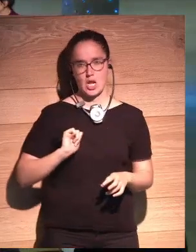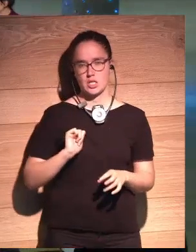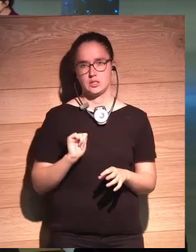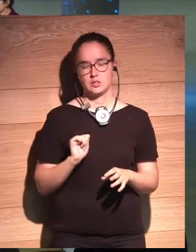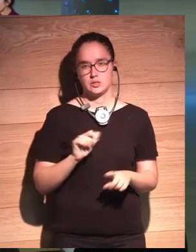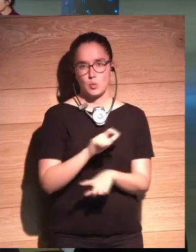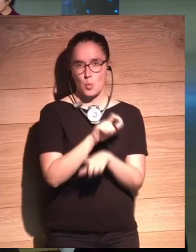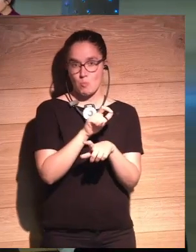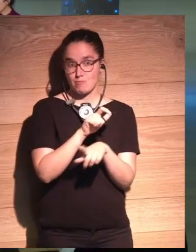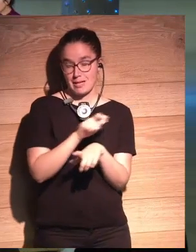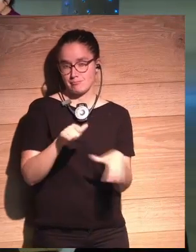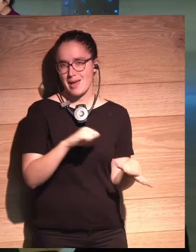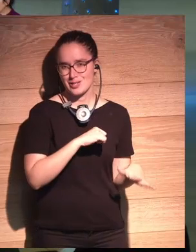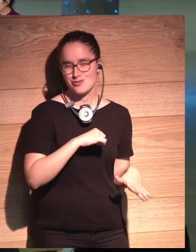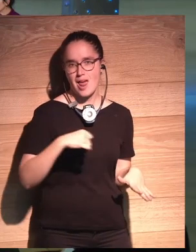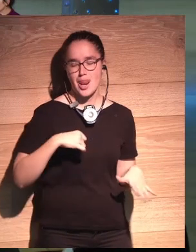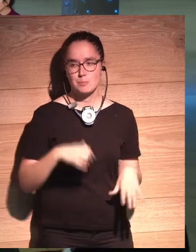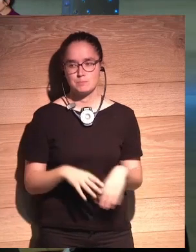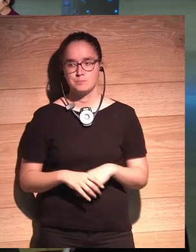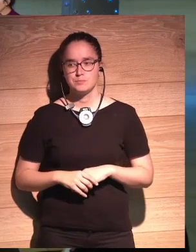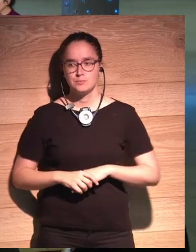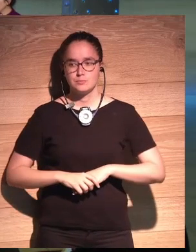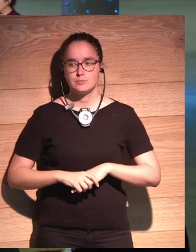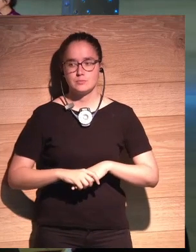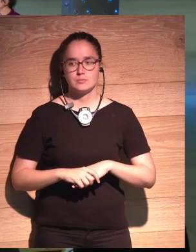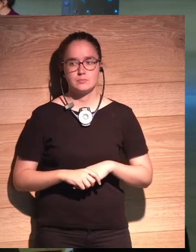more personal or human.